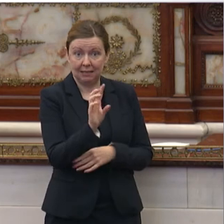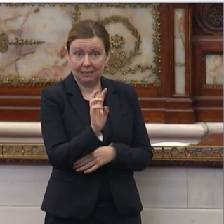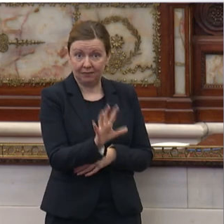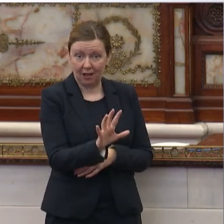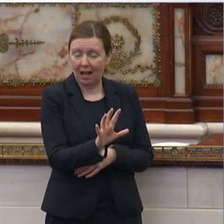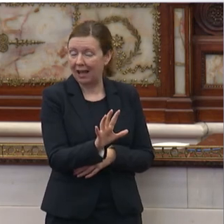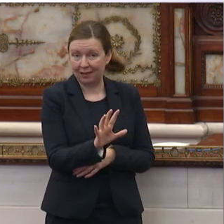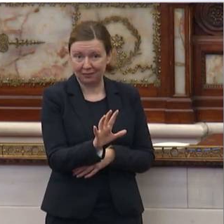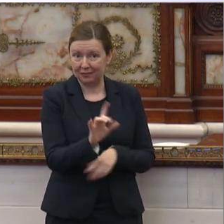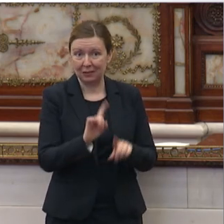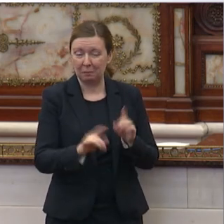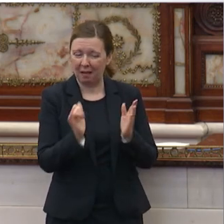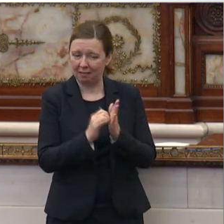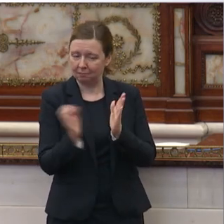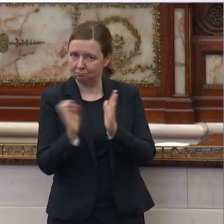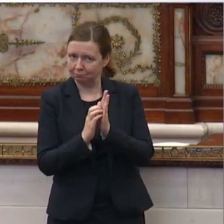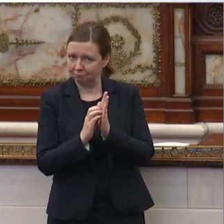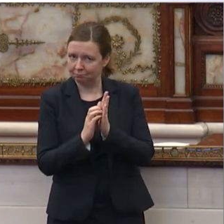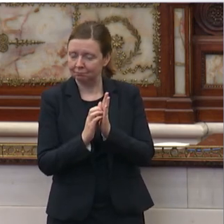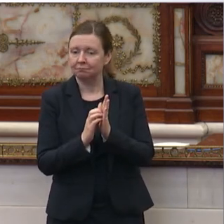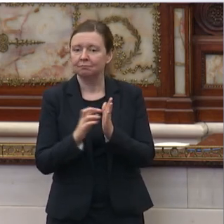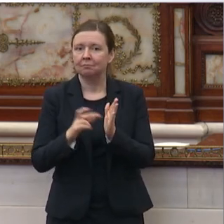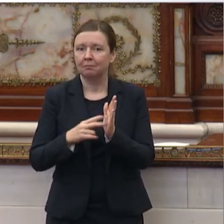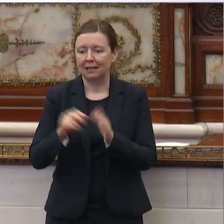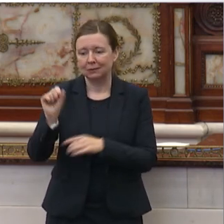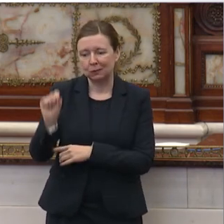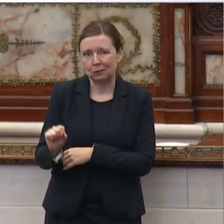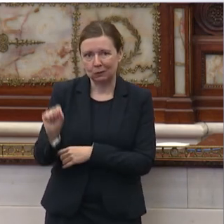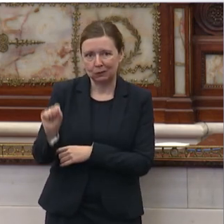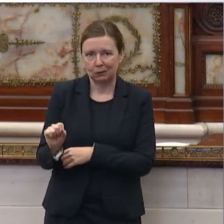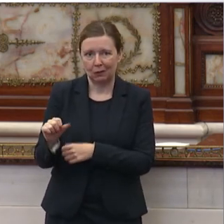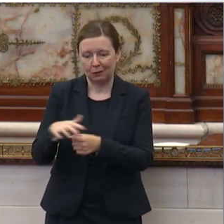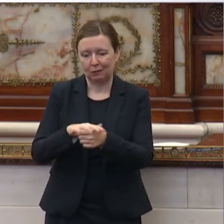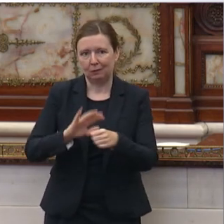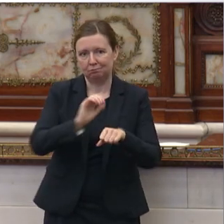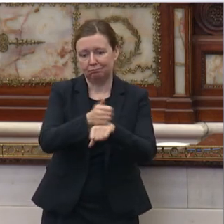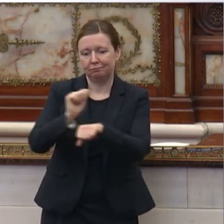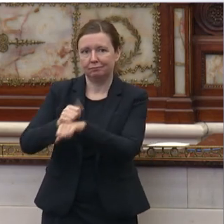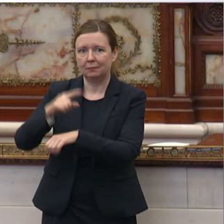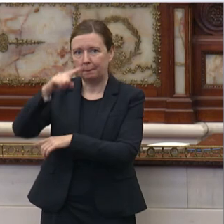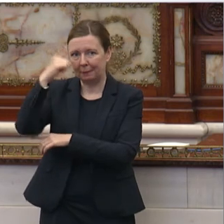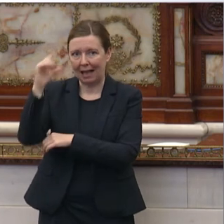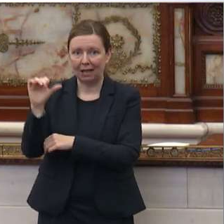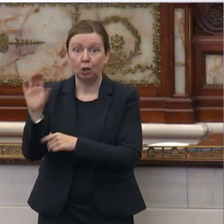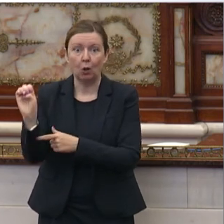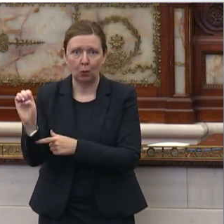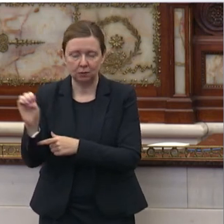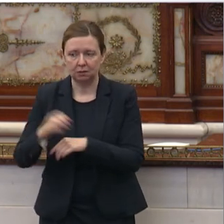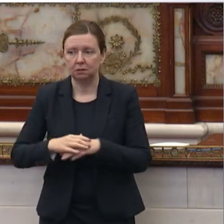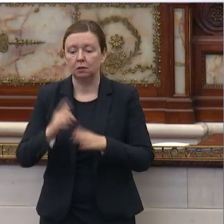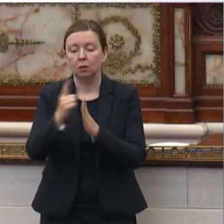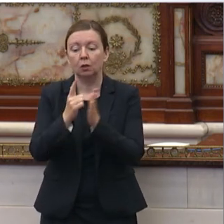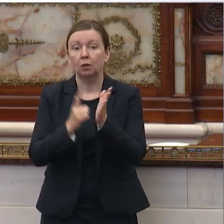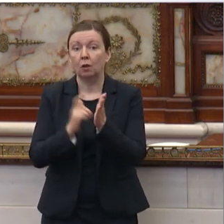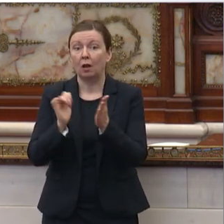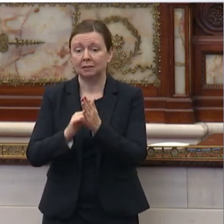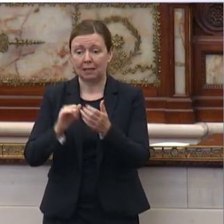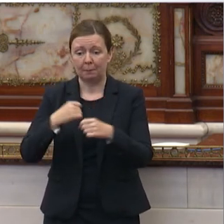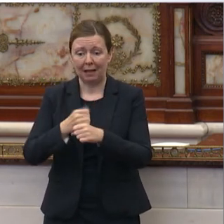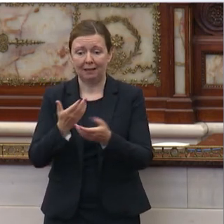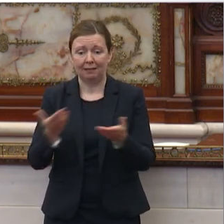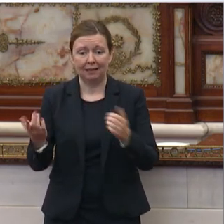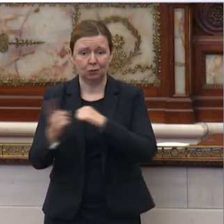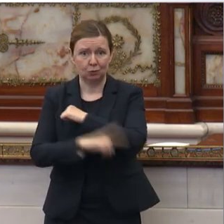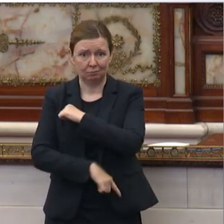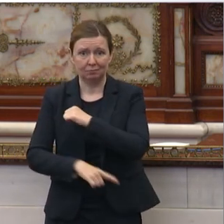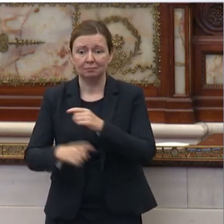this loophole resulted in Southern localities implementing Black codes, laws which criminalized things like